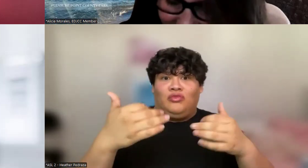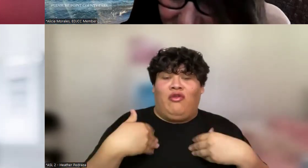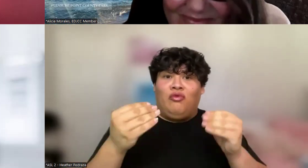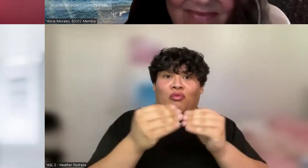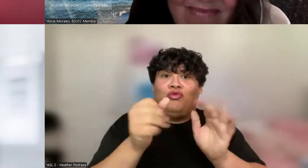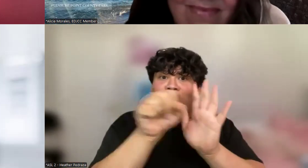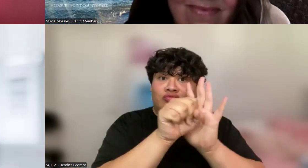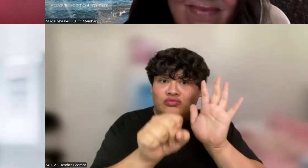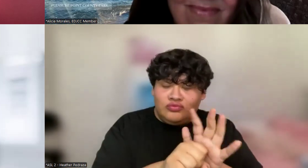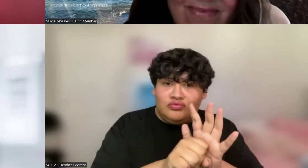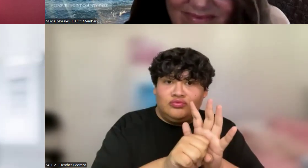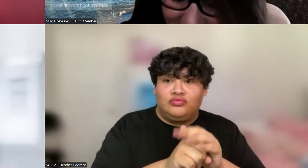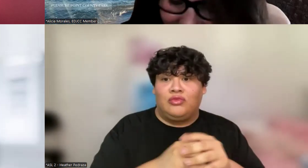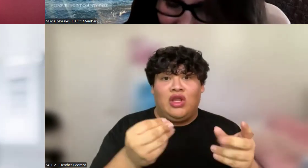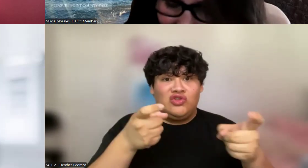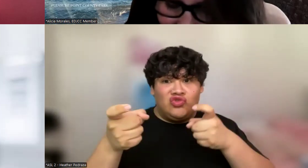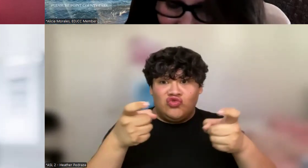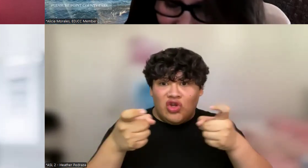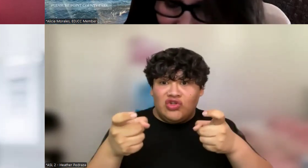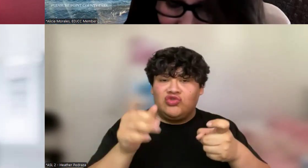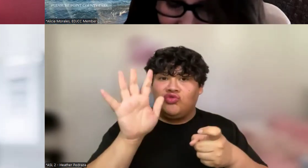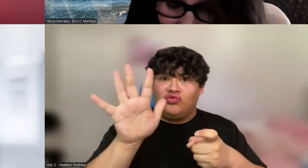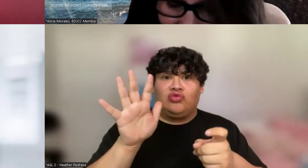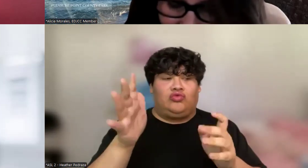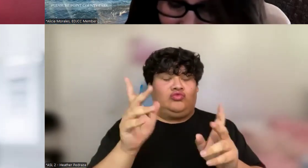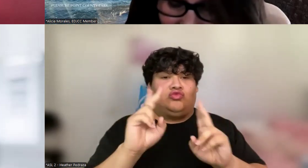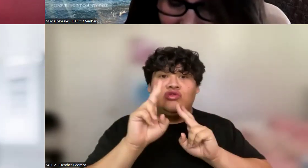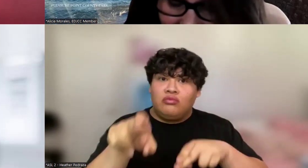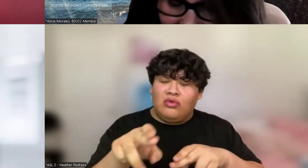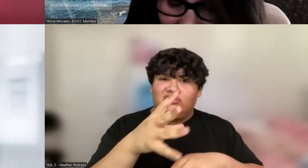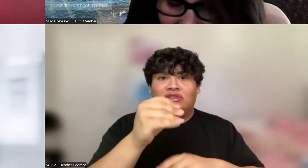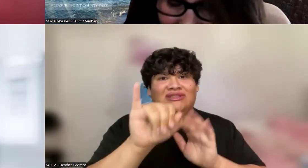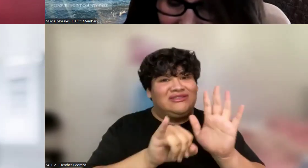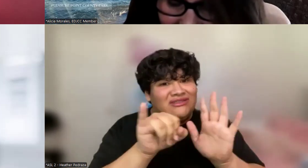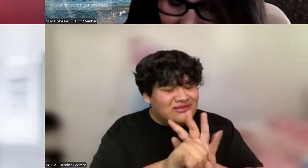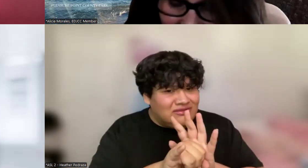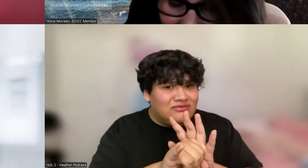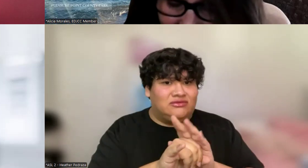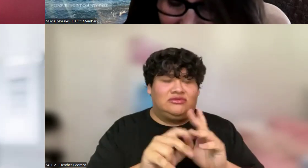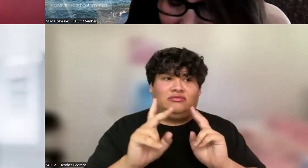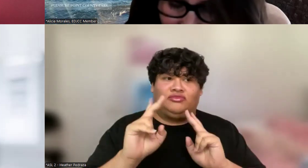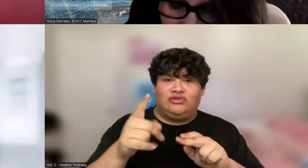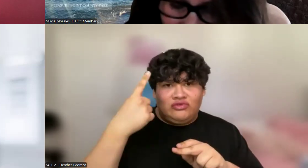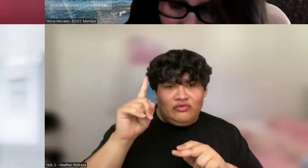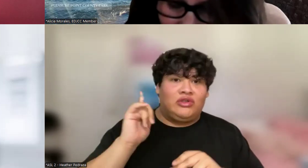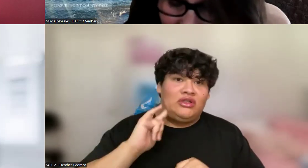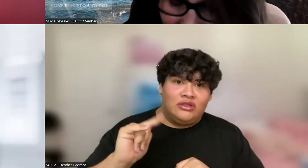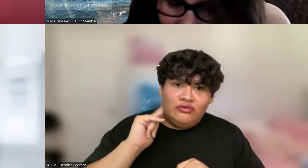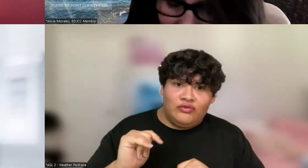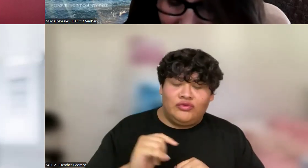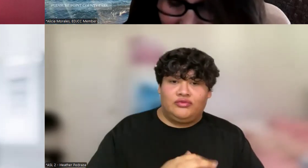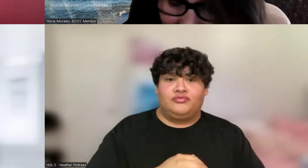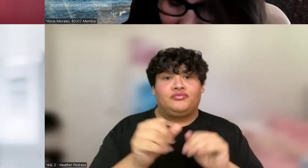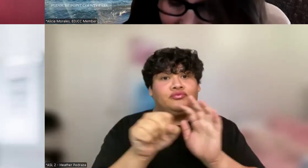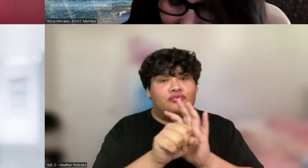states, how those states structure their abuse reporting and response systems to identify potential lessons for California. States